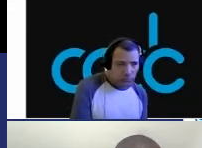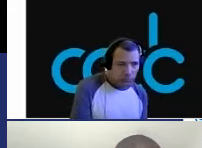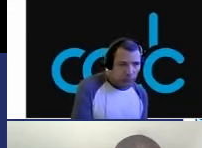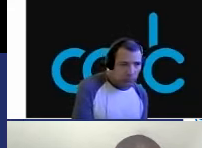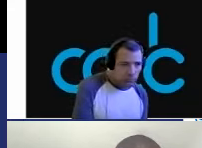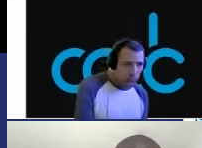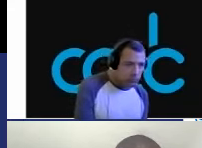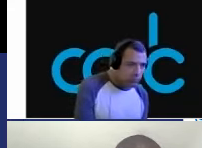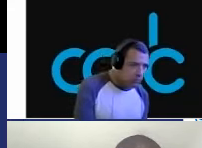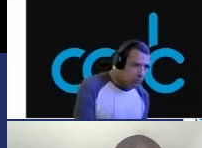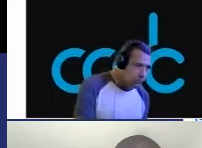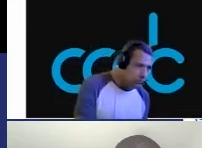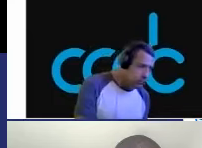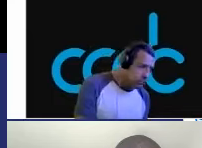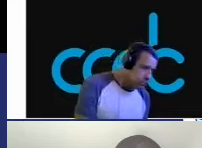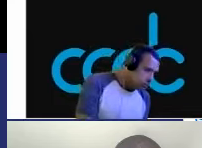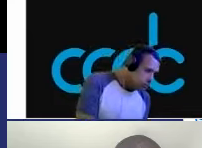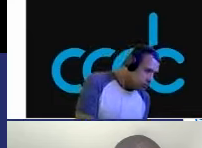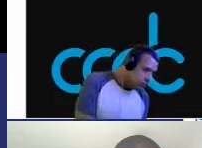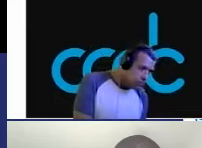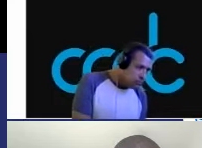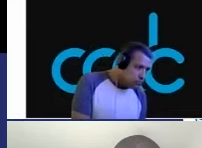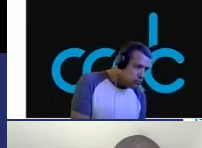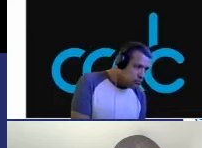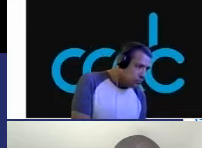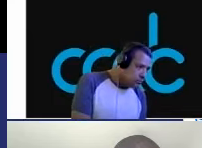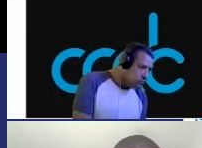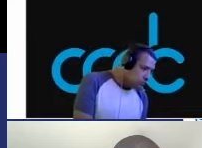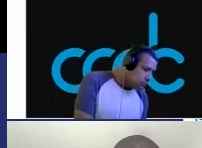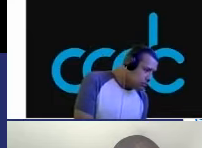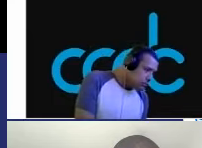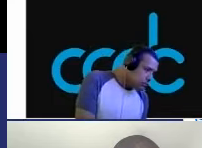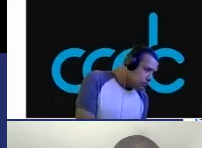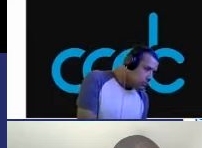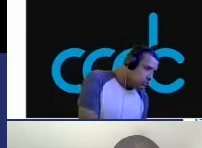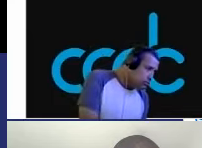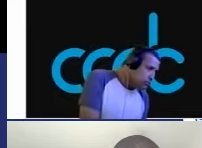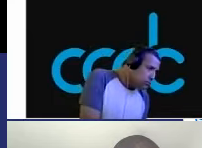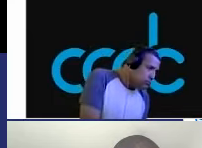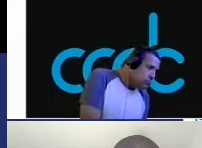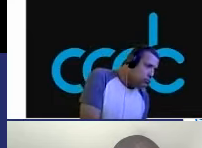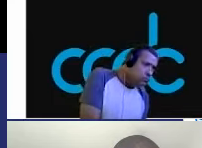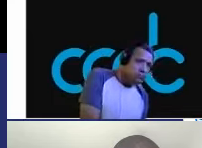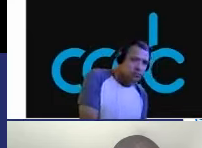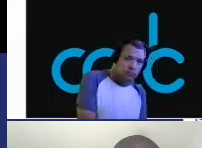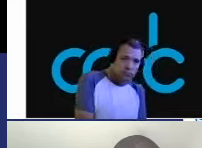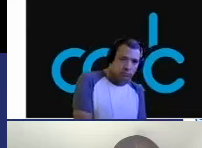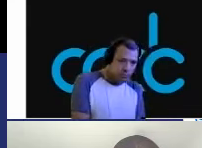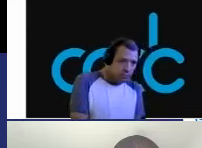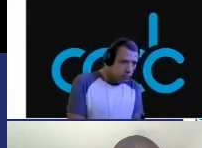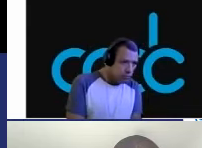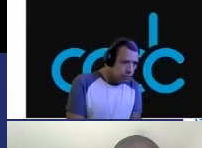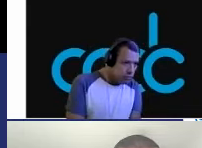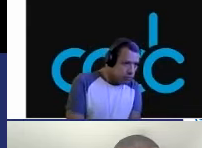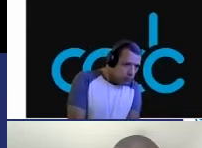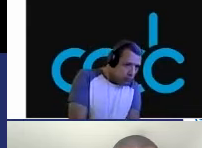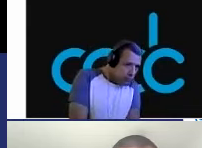medical through this, and it would follow us. And I think that's blockchain and stuff. It's coming. It might already be here. We just got to learn about